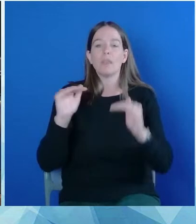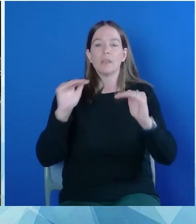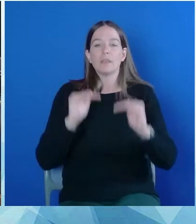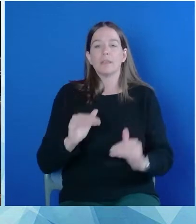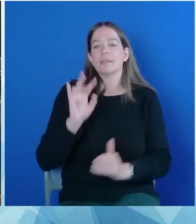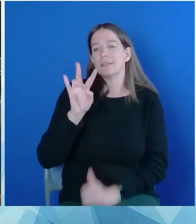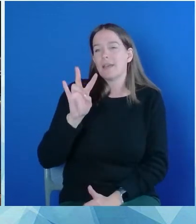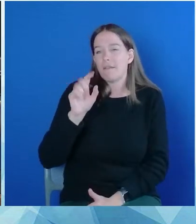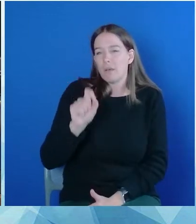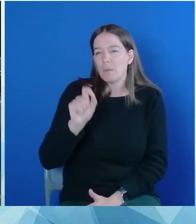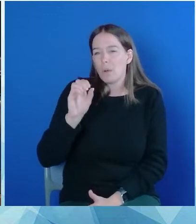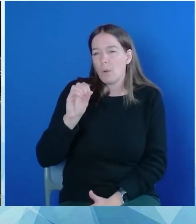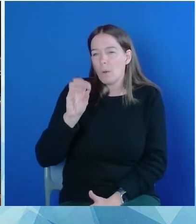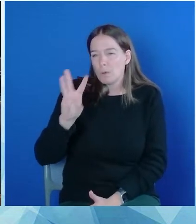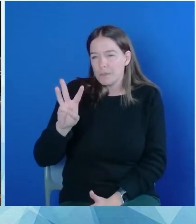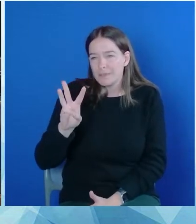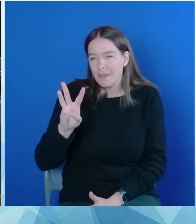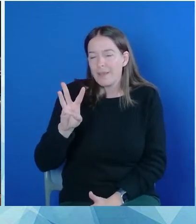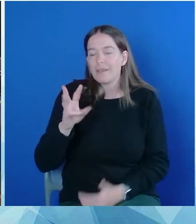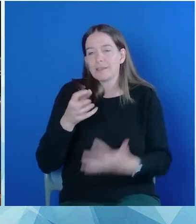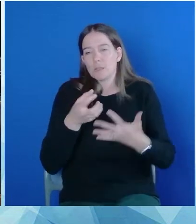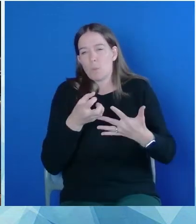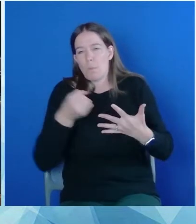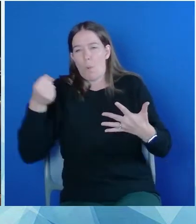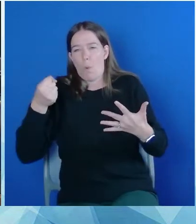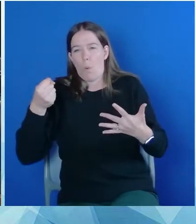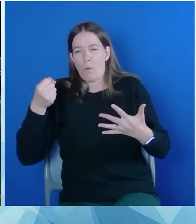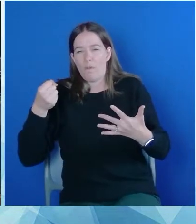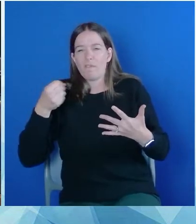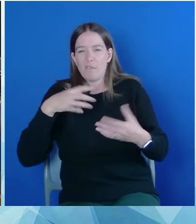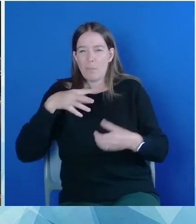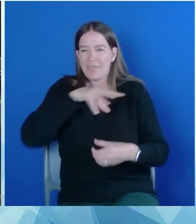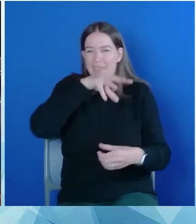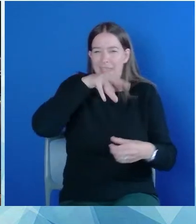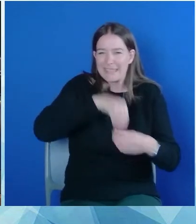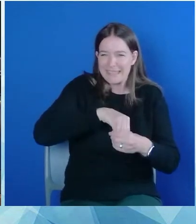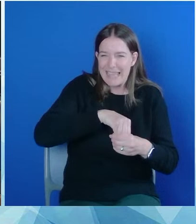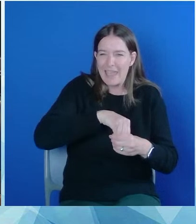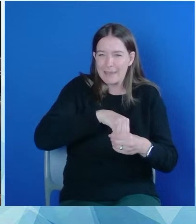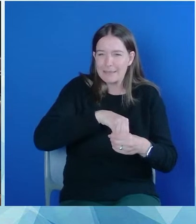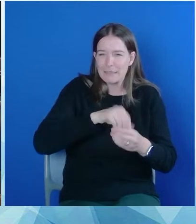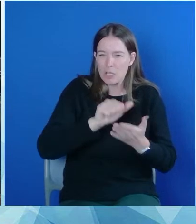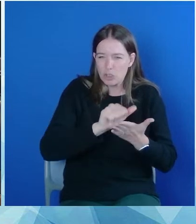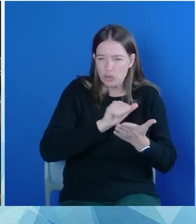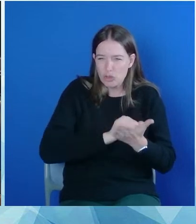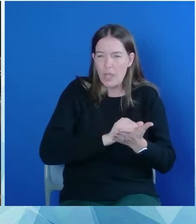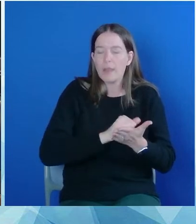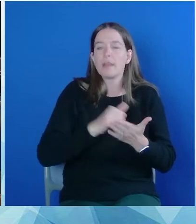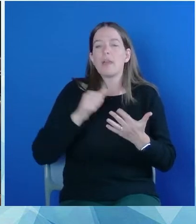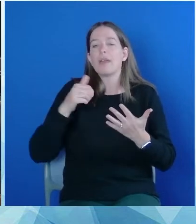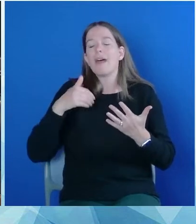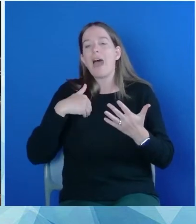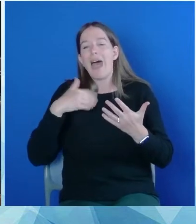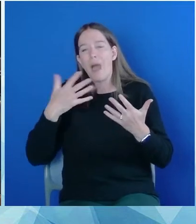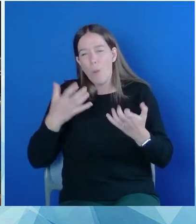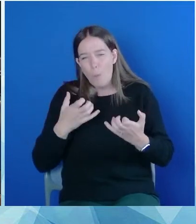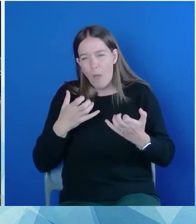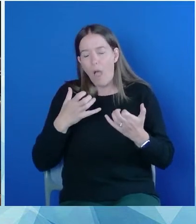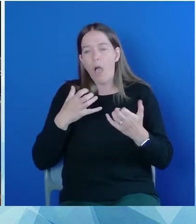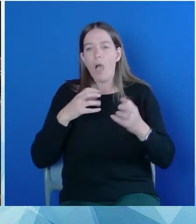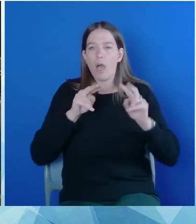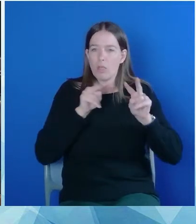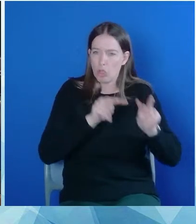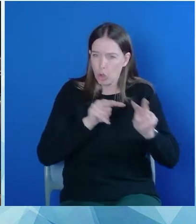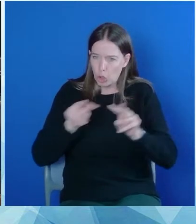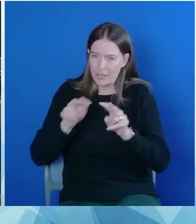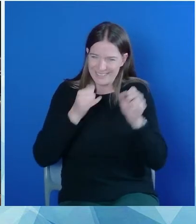7.06, which was pulled from the consent agenda, I would like to take this policy by policy and vote on them separately. Starting